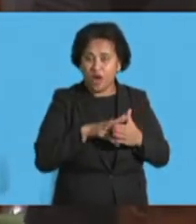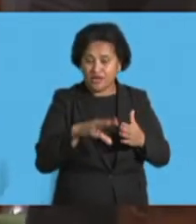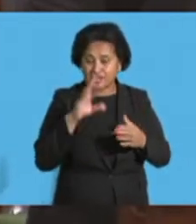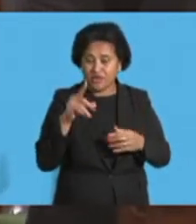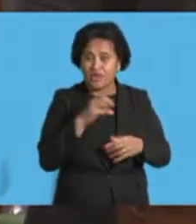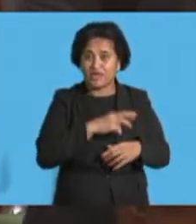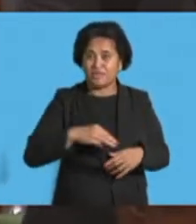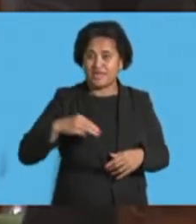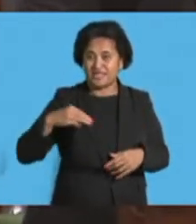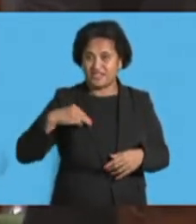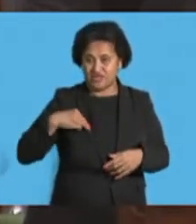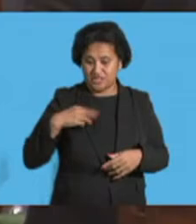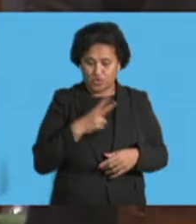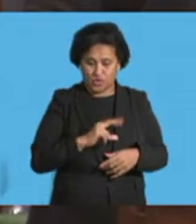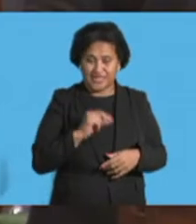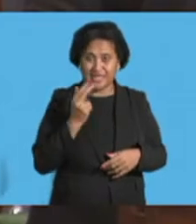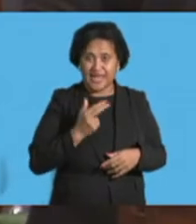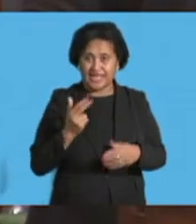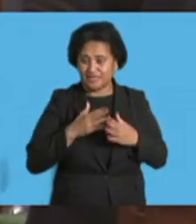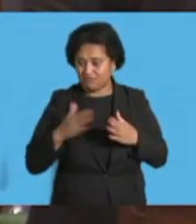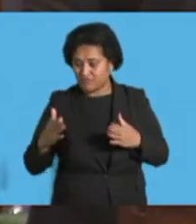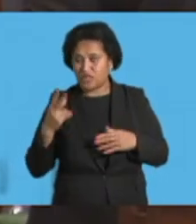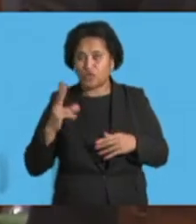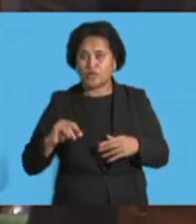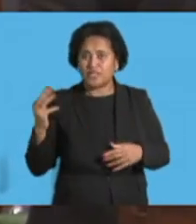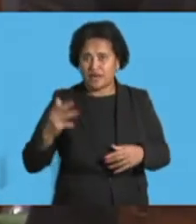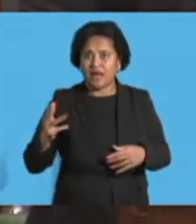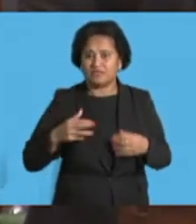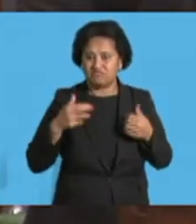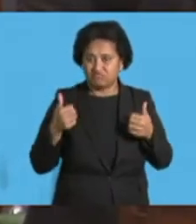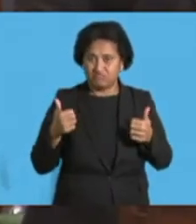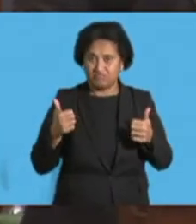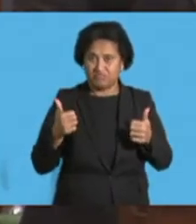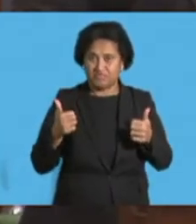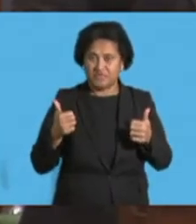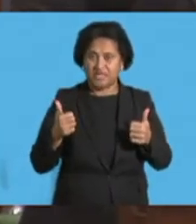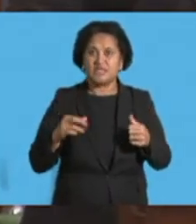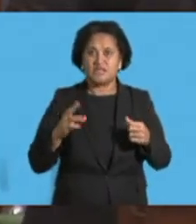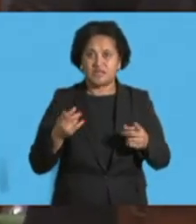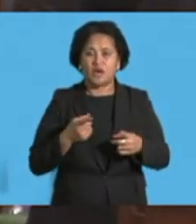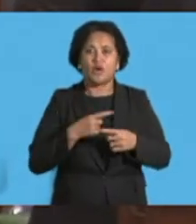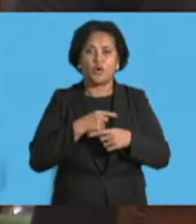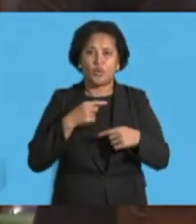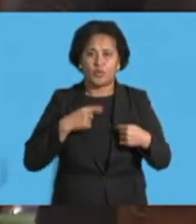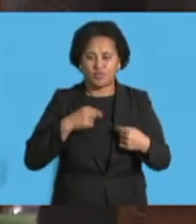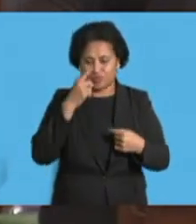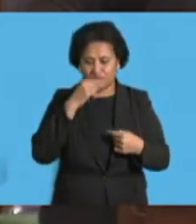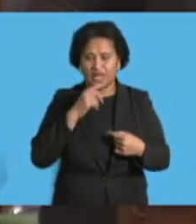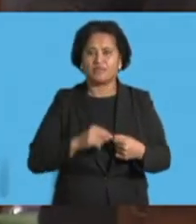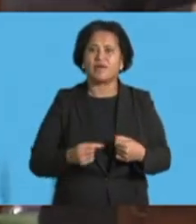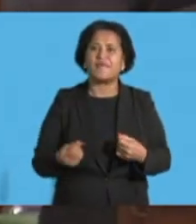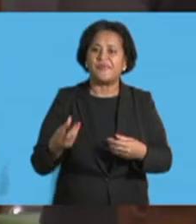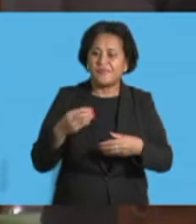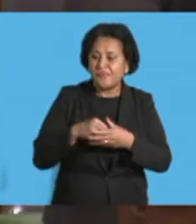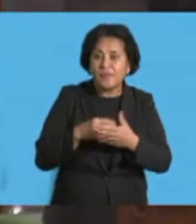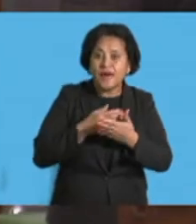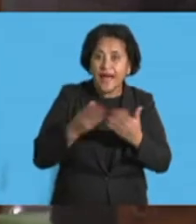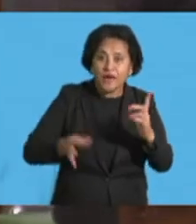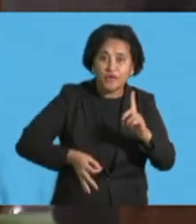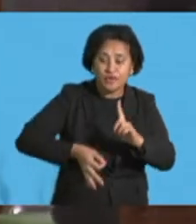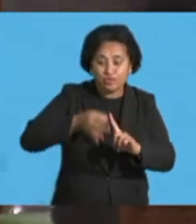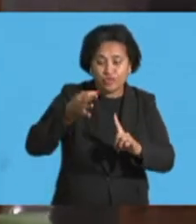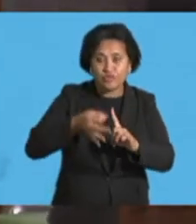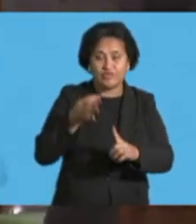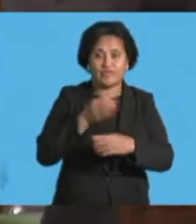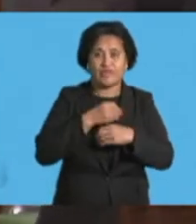year 2018-2019 sets the path that we as a ministry can walk on to improve our services